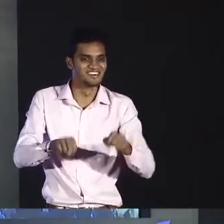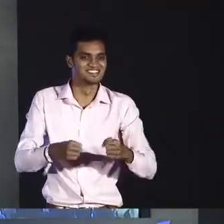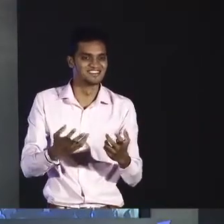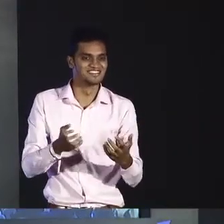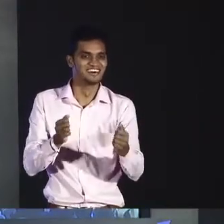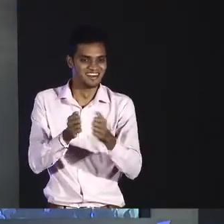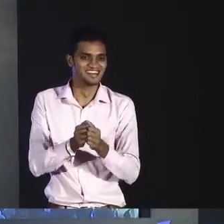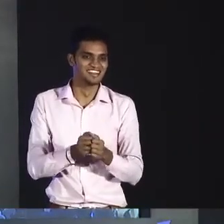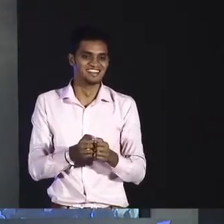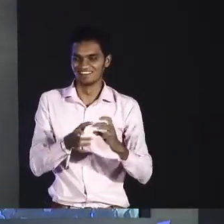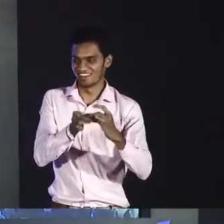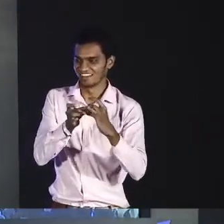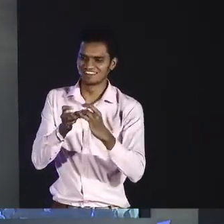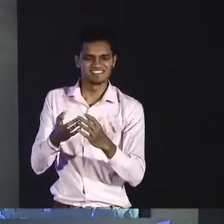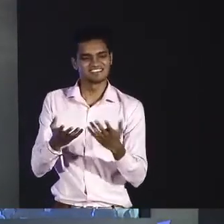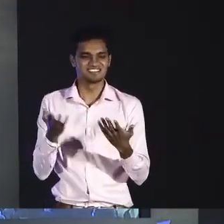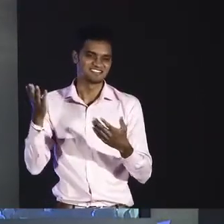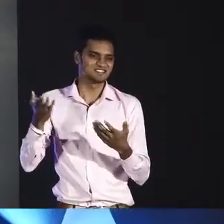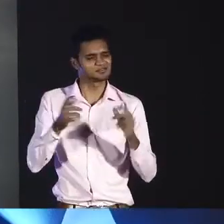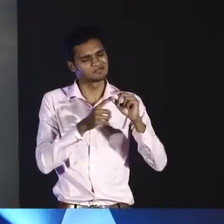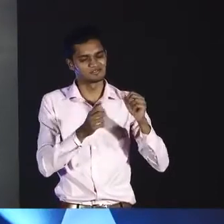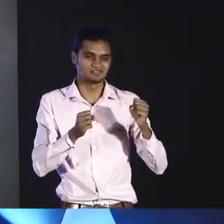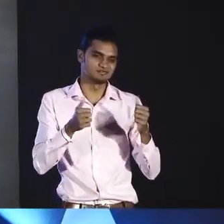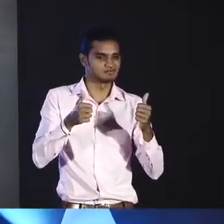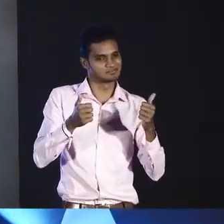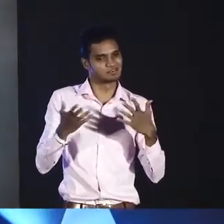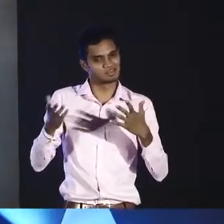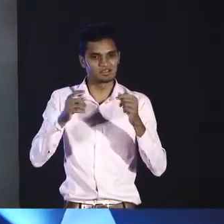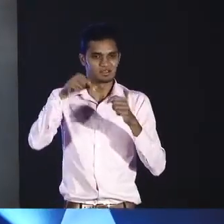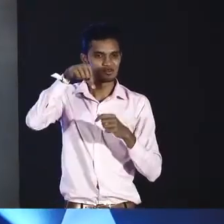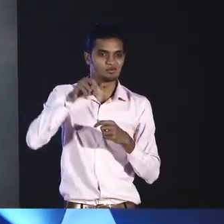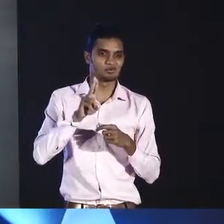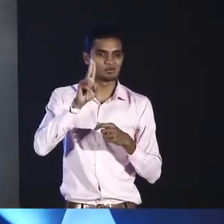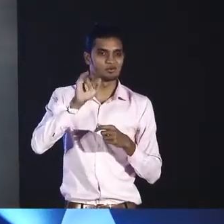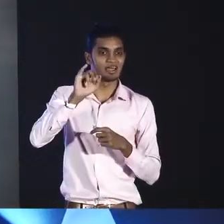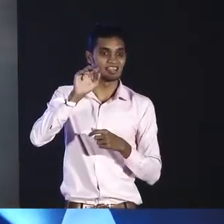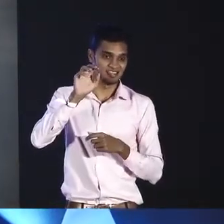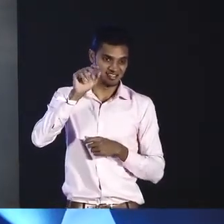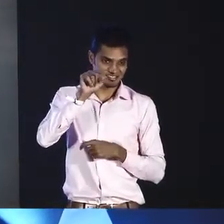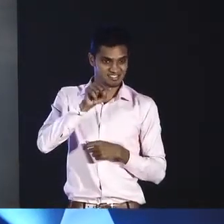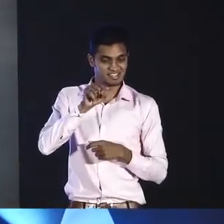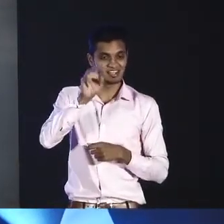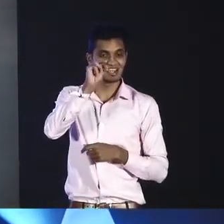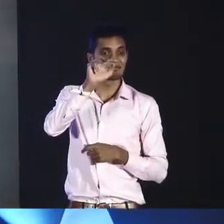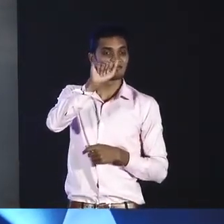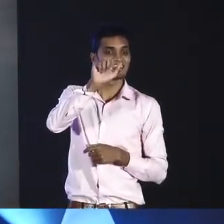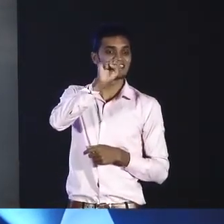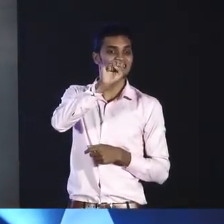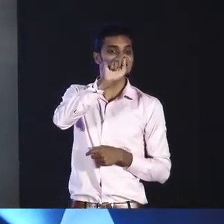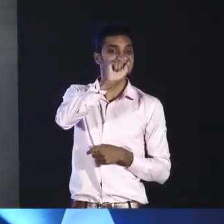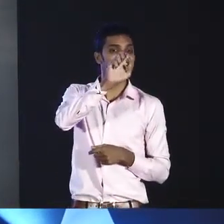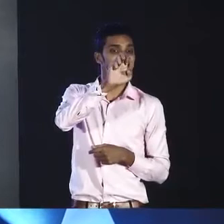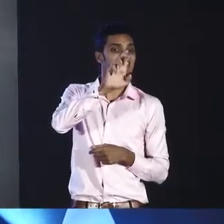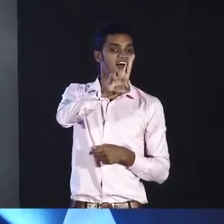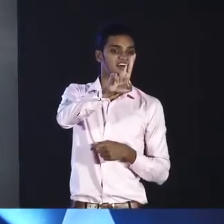he laughed about it and he gave me the chance to be the quiz master. And I've never looked back after that. I've hosted quizzes for Nokia, for Siemens, for